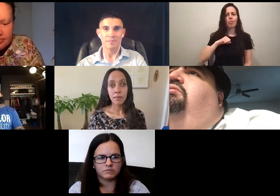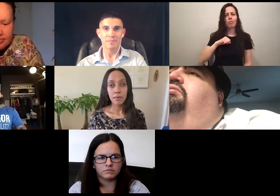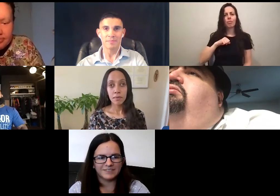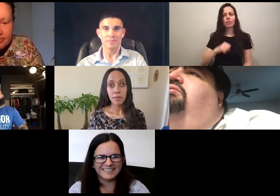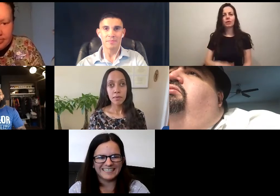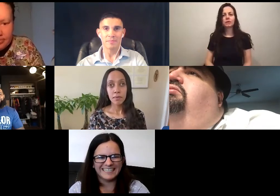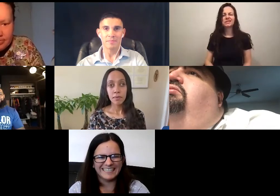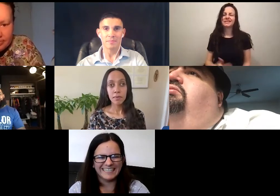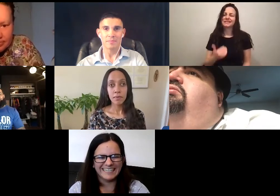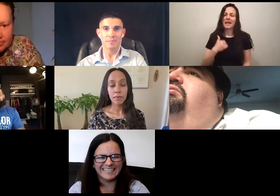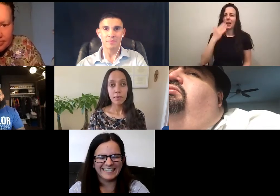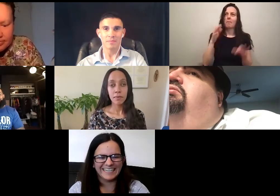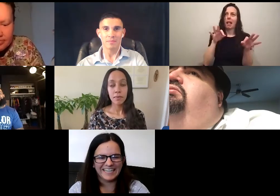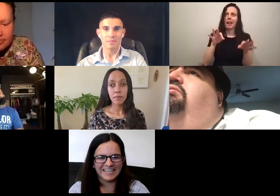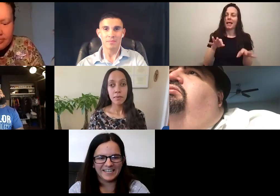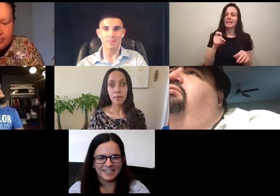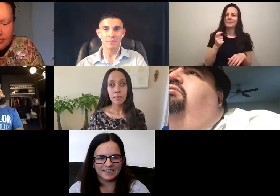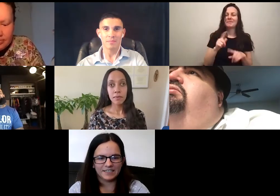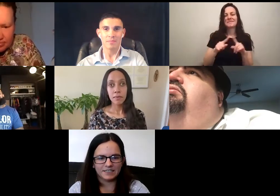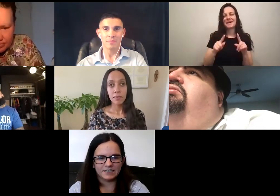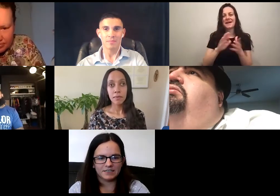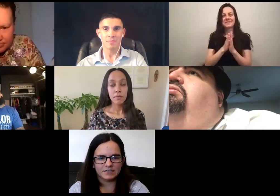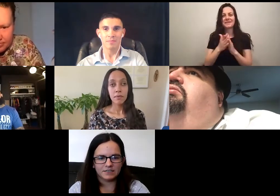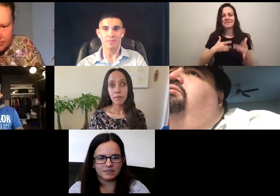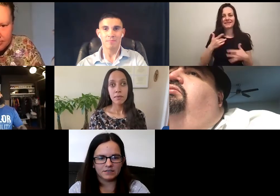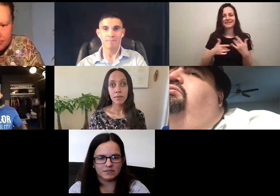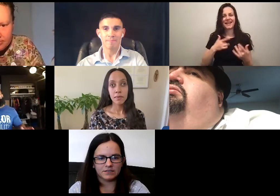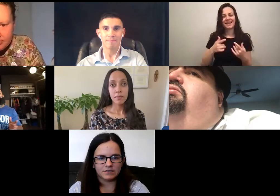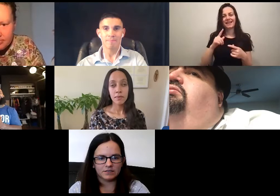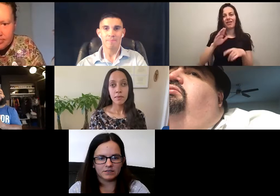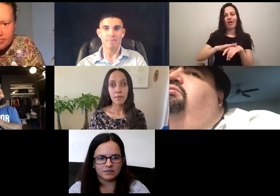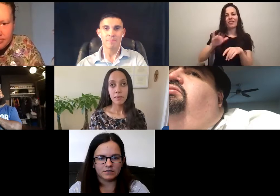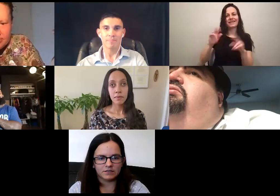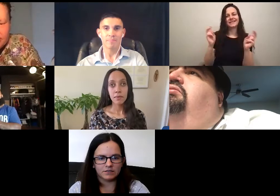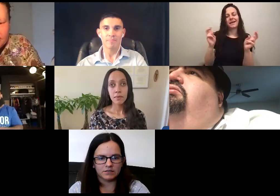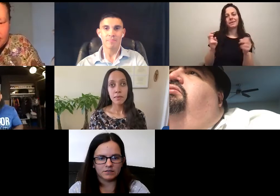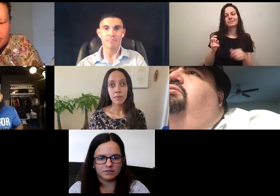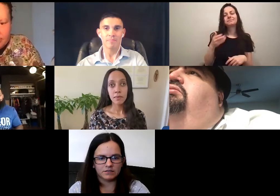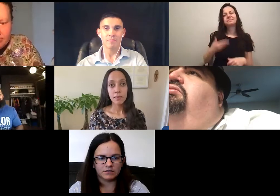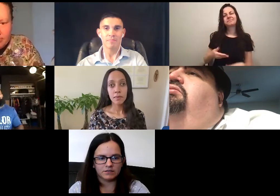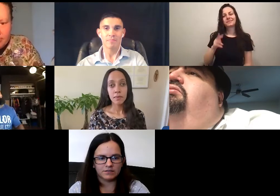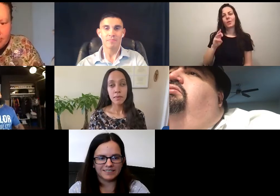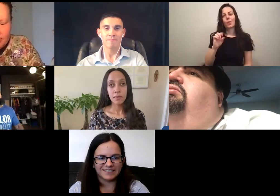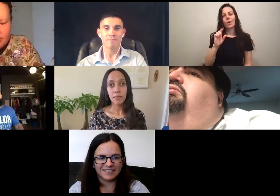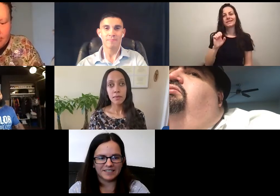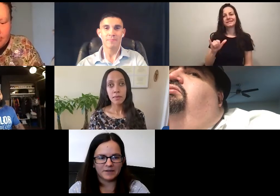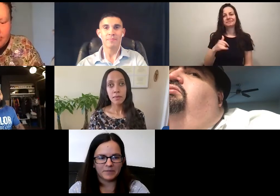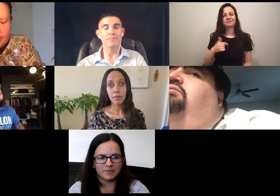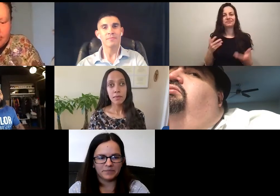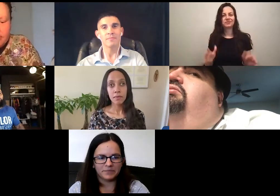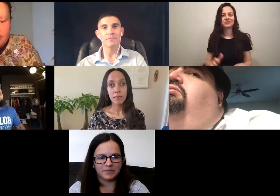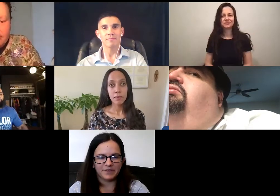a little bit, but I get excited when we come to that. So this is Wesley. I'm done speaking.